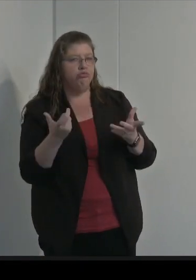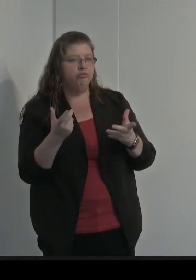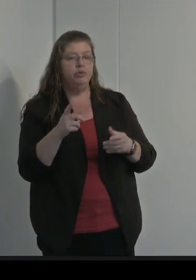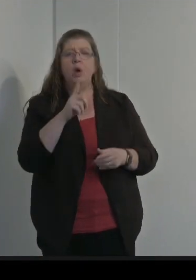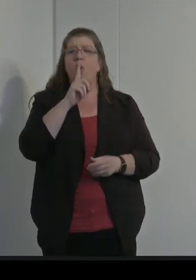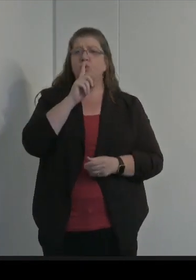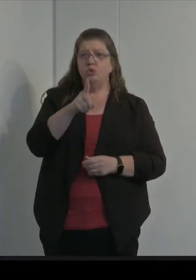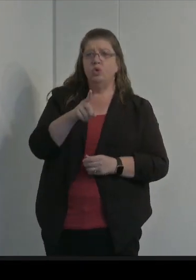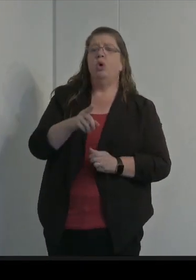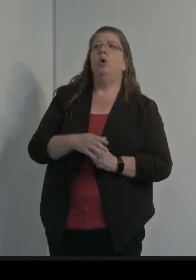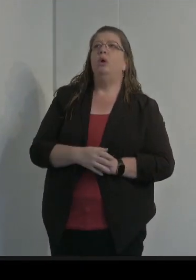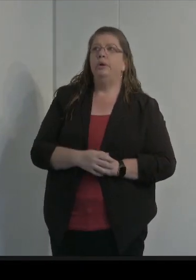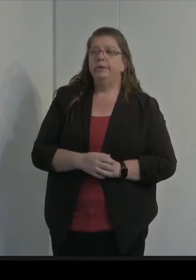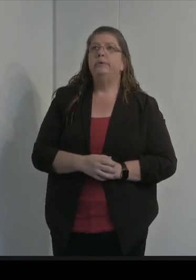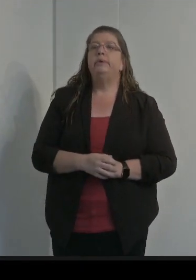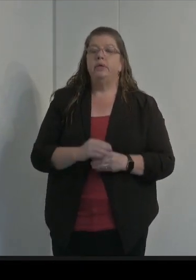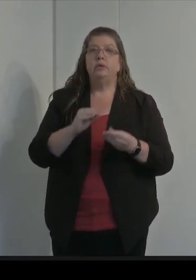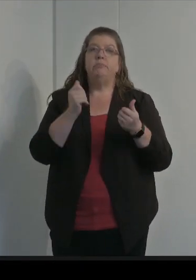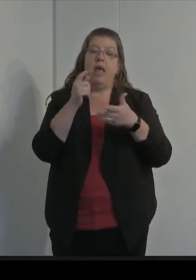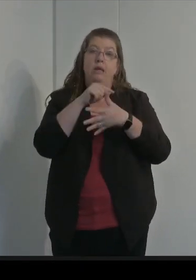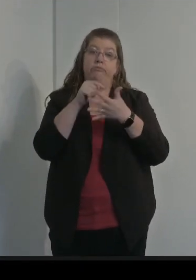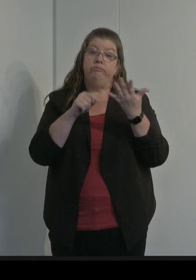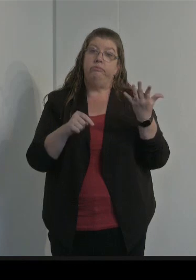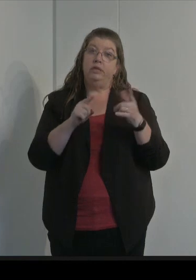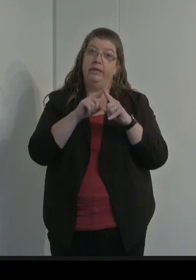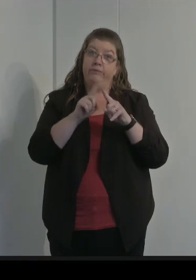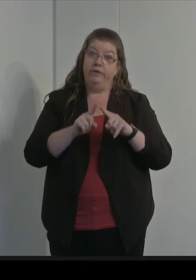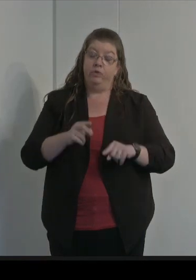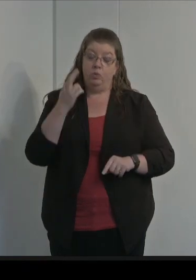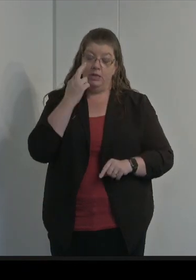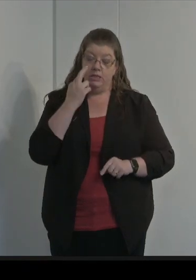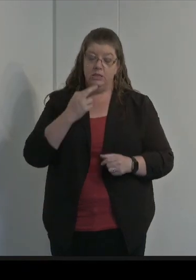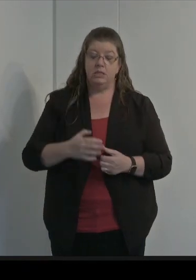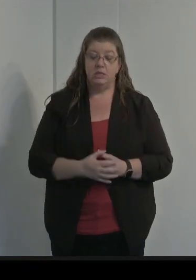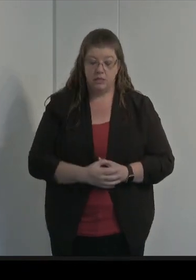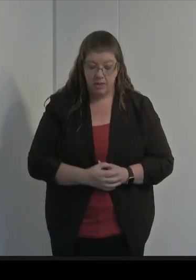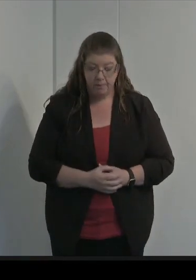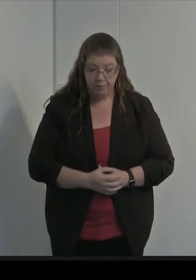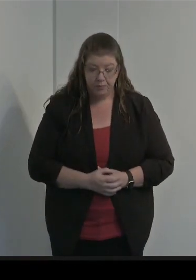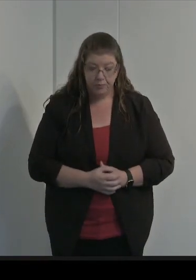Sure. Well, so it's a number of different reasons.